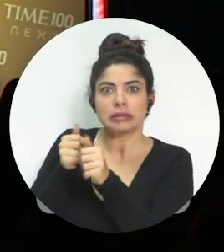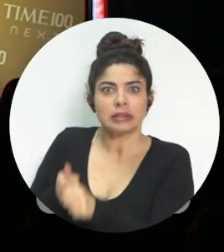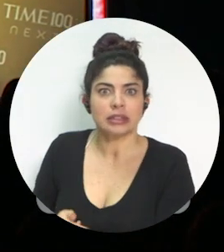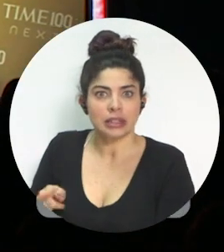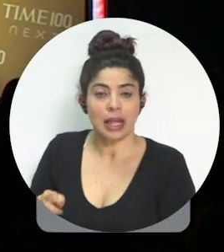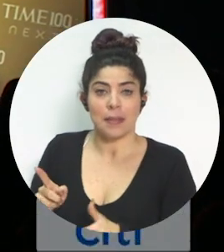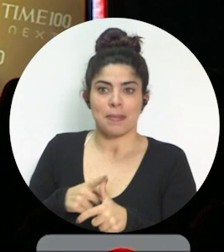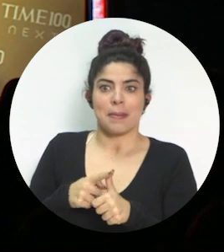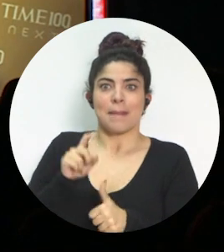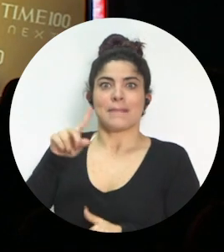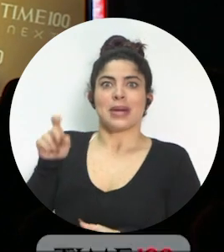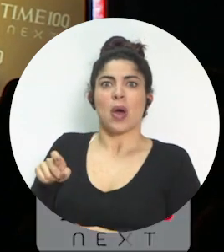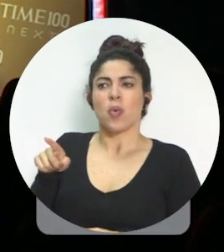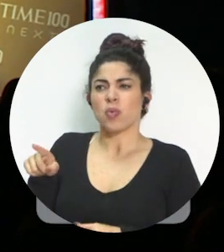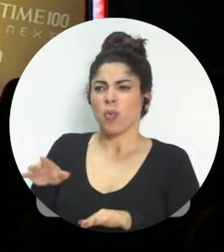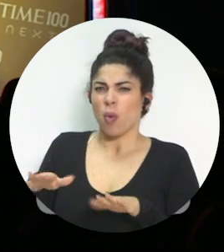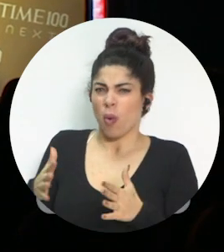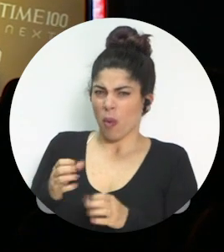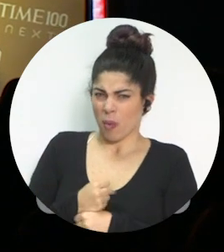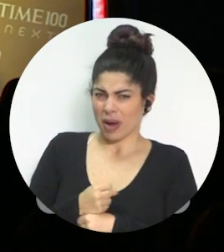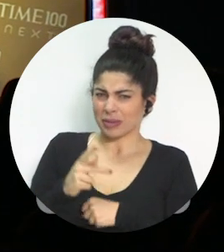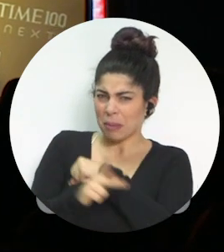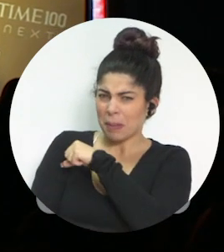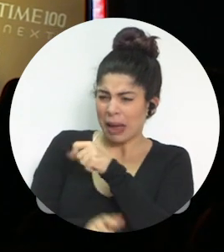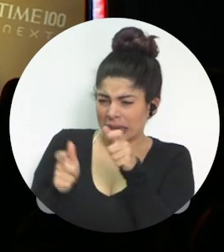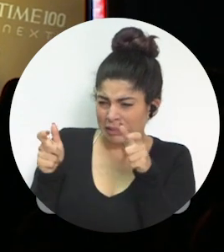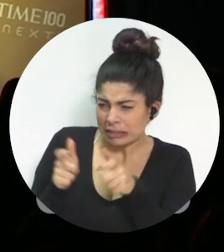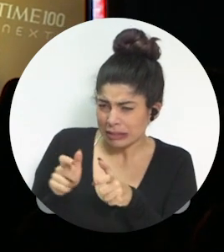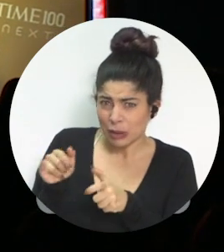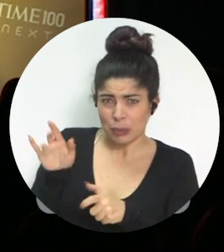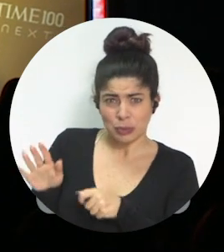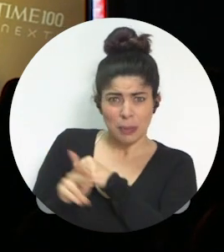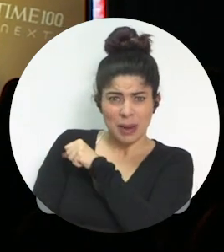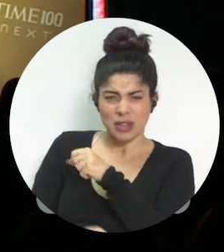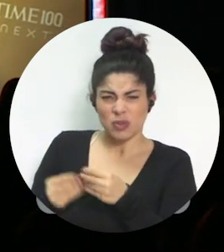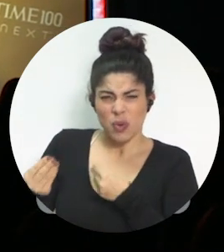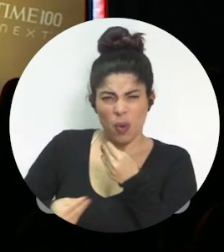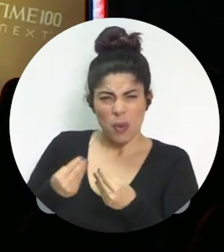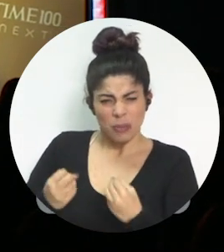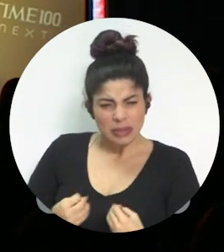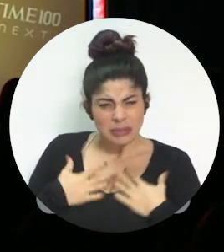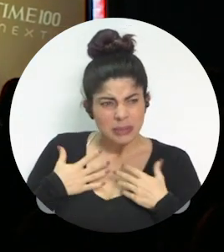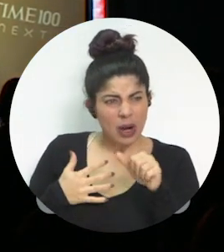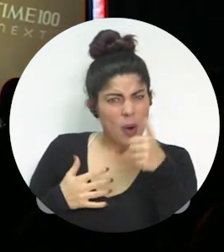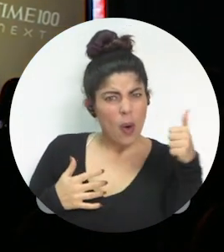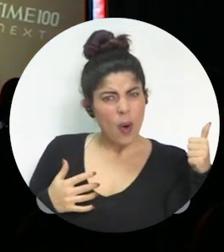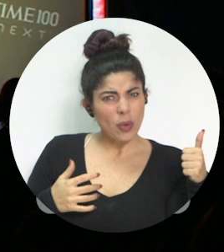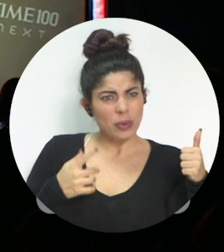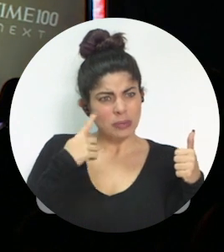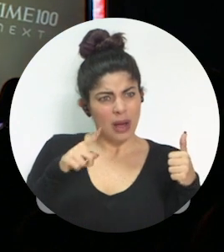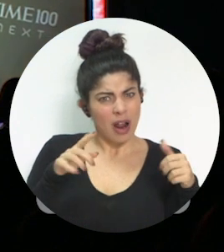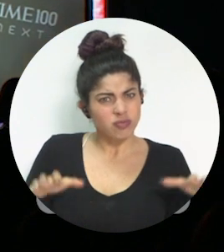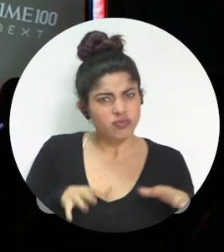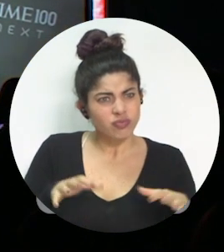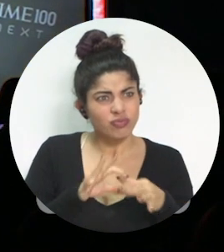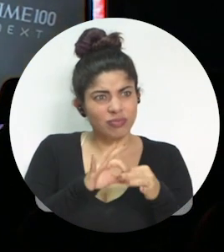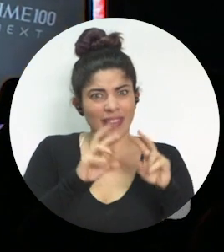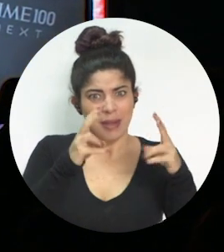March, dozens of countries have followed. So my first question is, how do you do it? How does a small country like